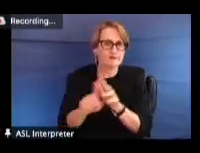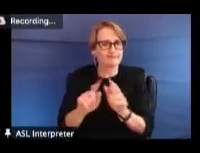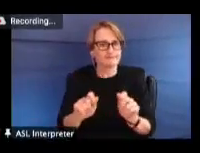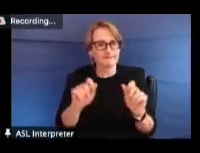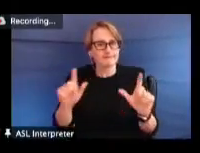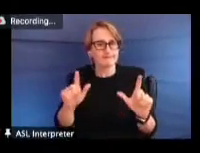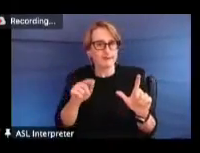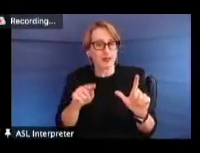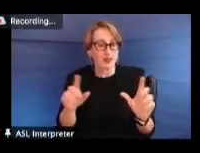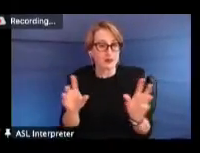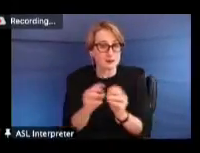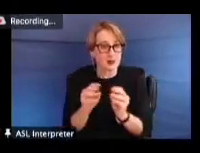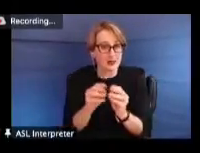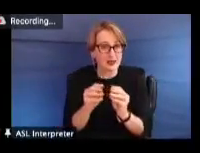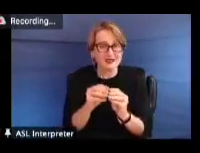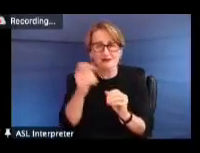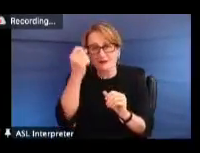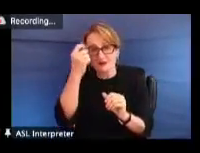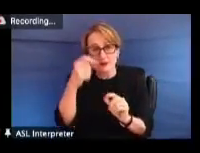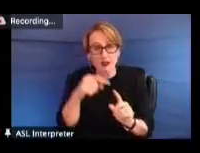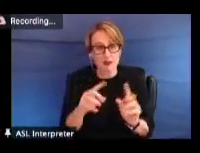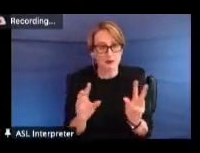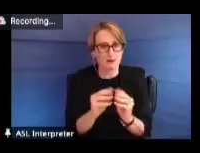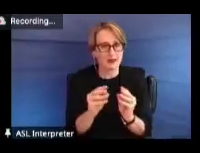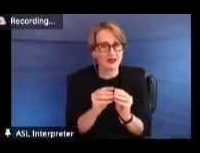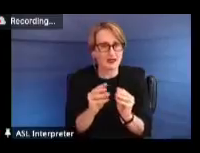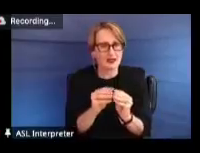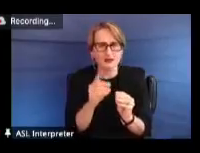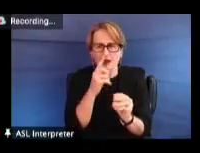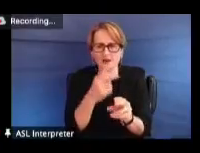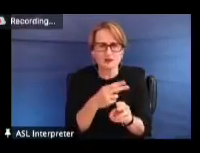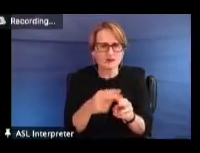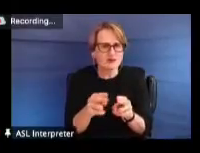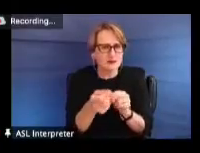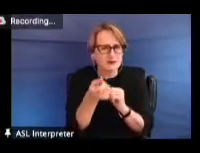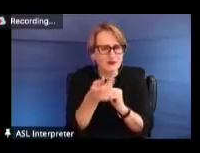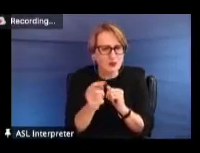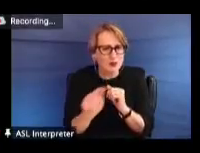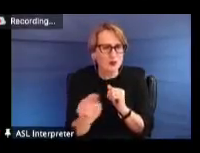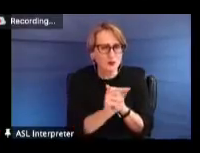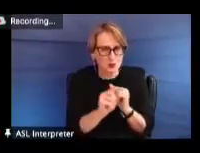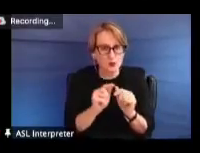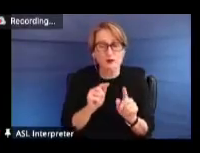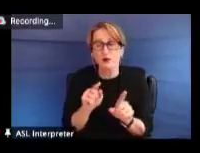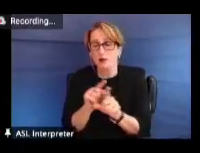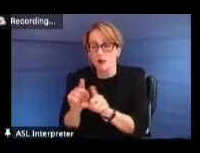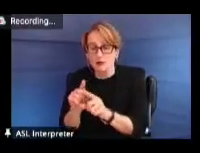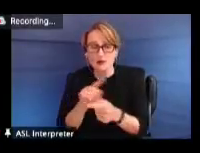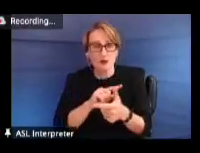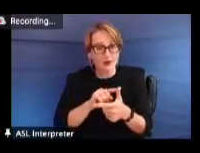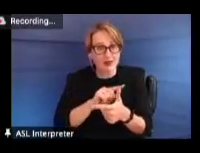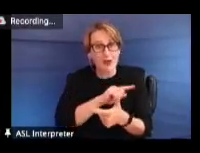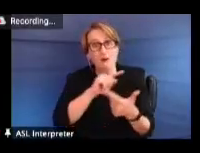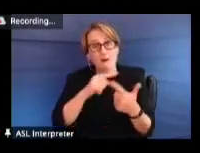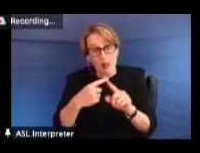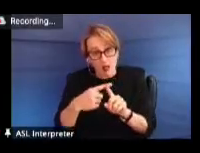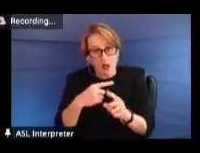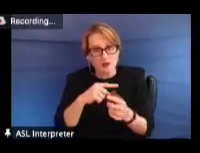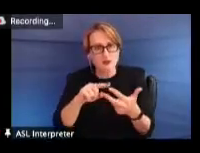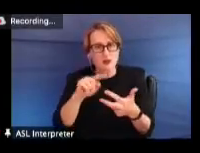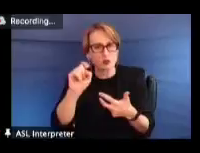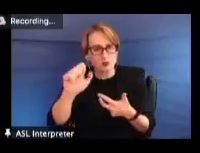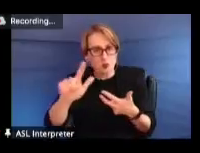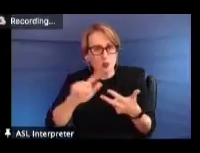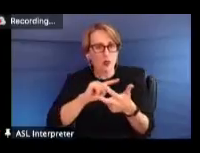meetings is just a small percentage of the communities of interest that we need to get. It is really the tool and going out there and promoting the